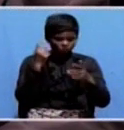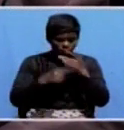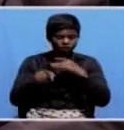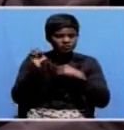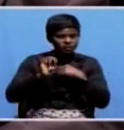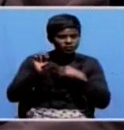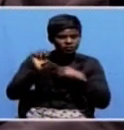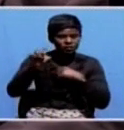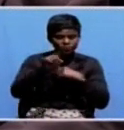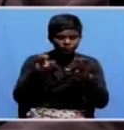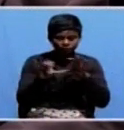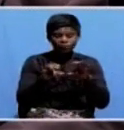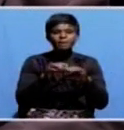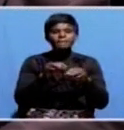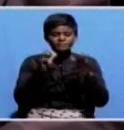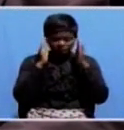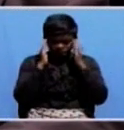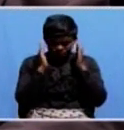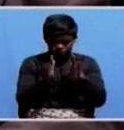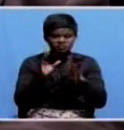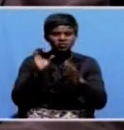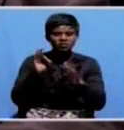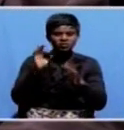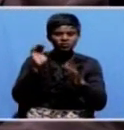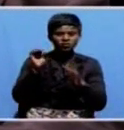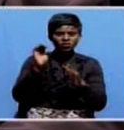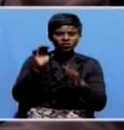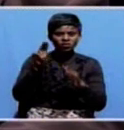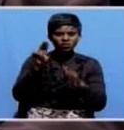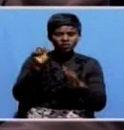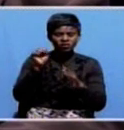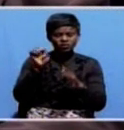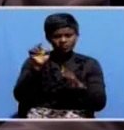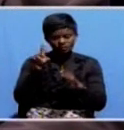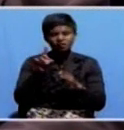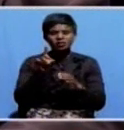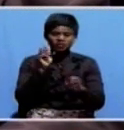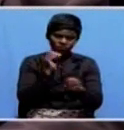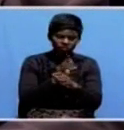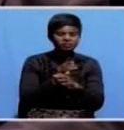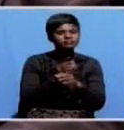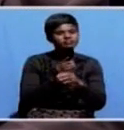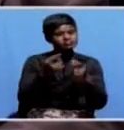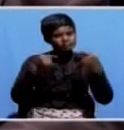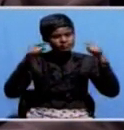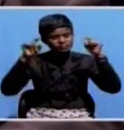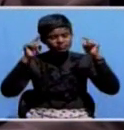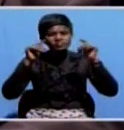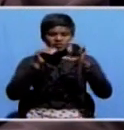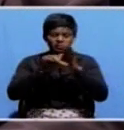doing. Be confident, be determined in order to succeed in this